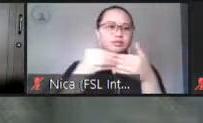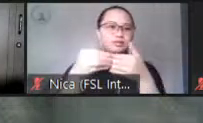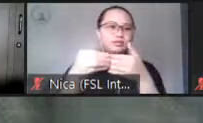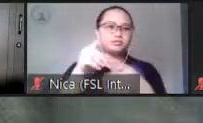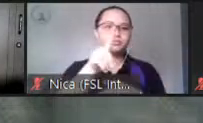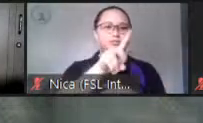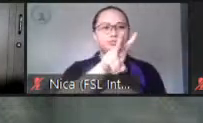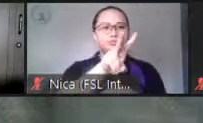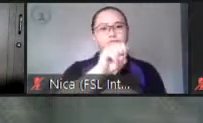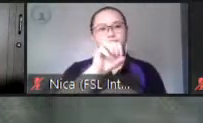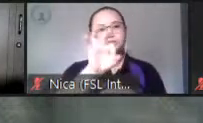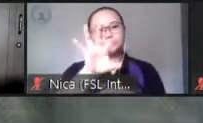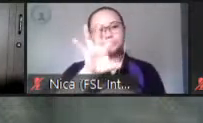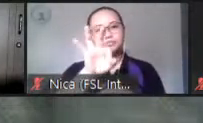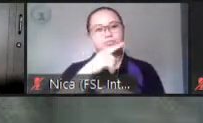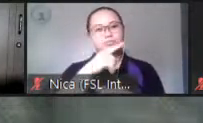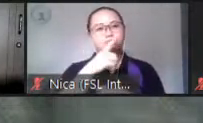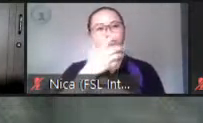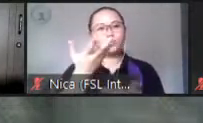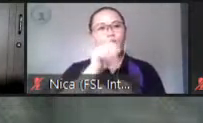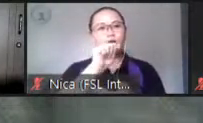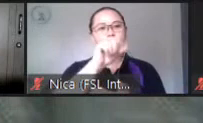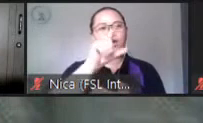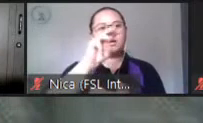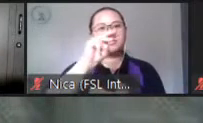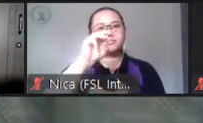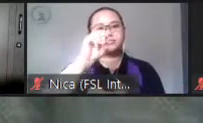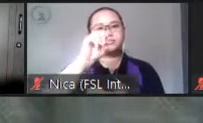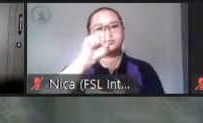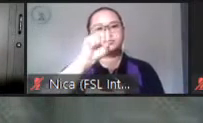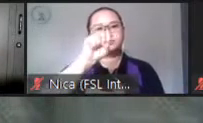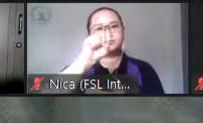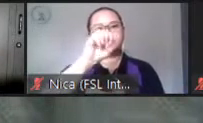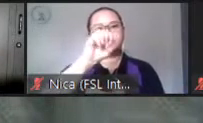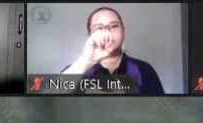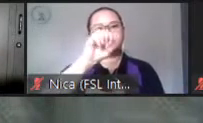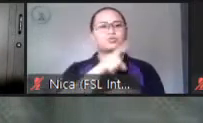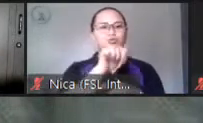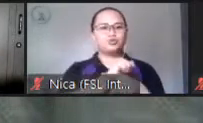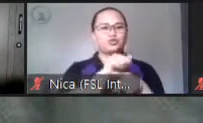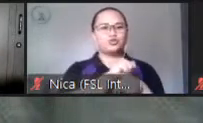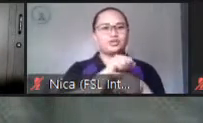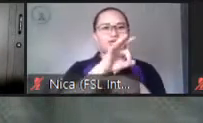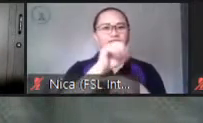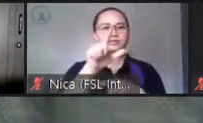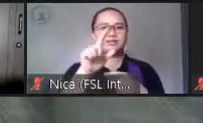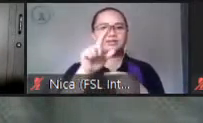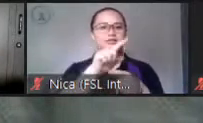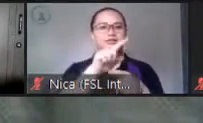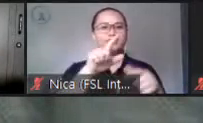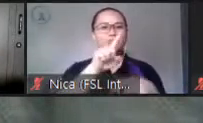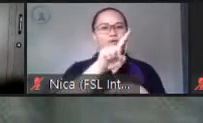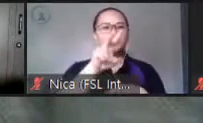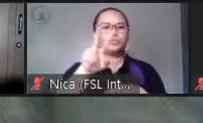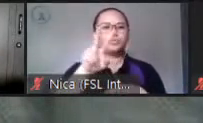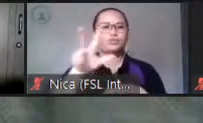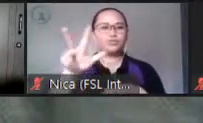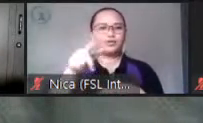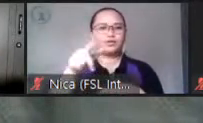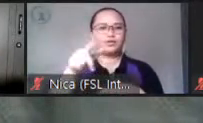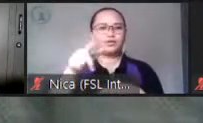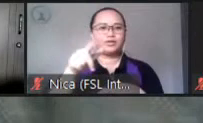Adamson University. She had also undergone training in Filipino Sign Language, levels 1 to 3, in the Salle College of Saint Benilde,